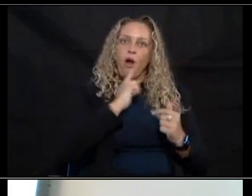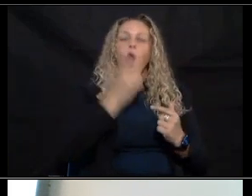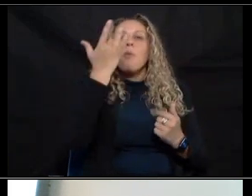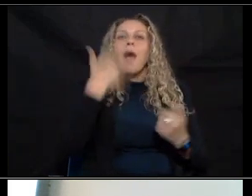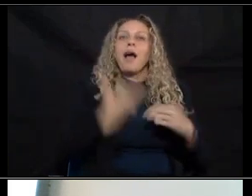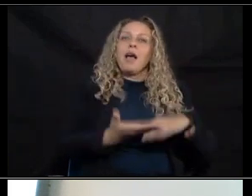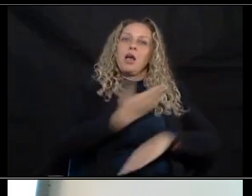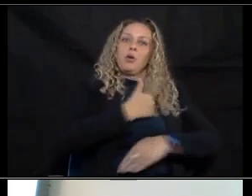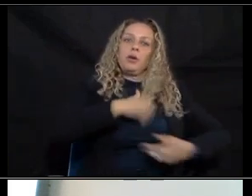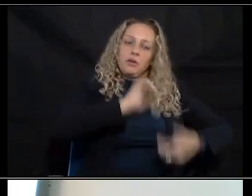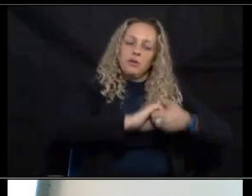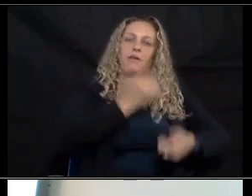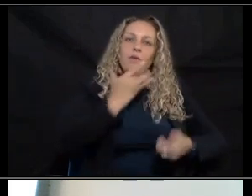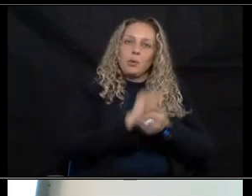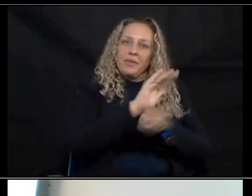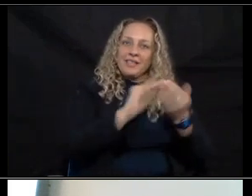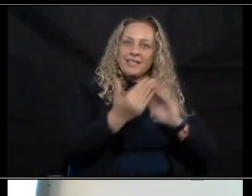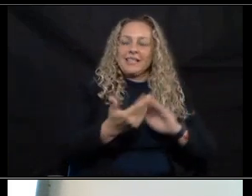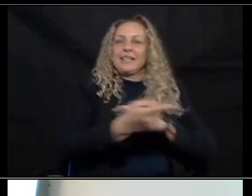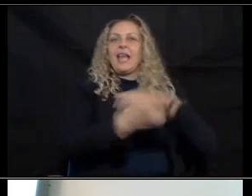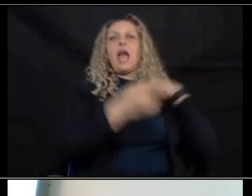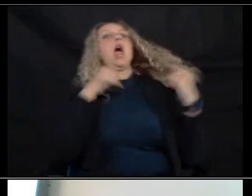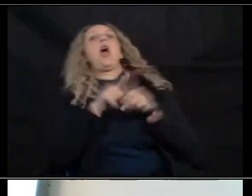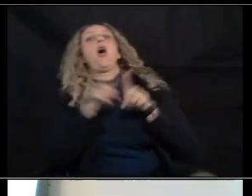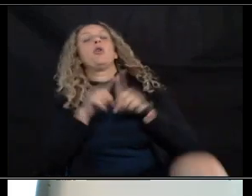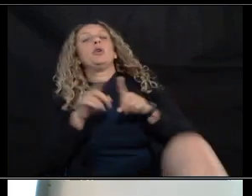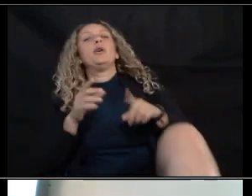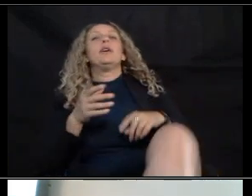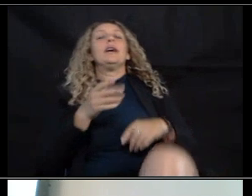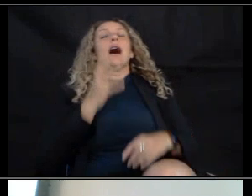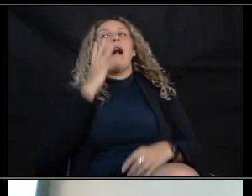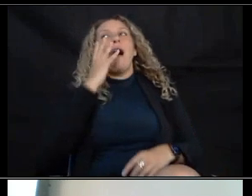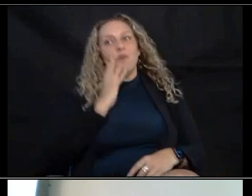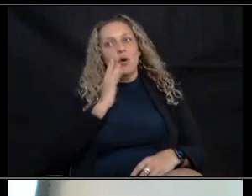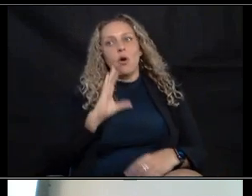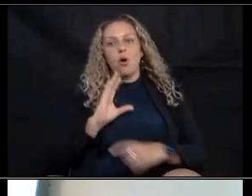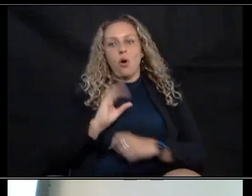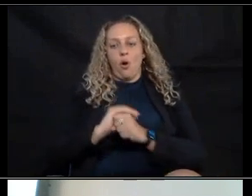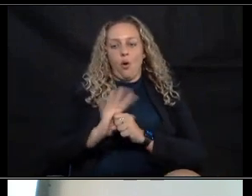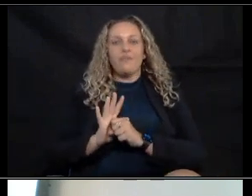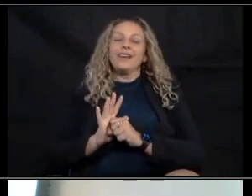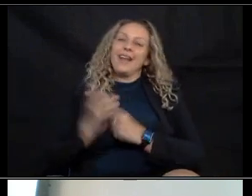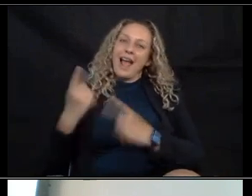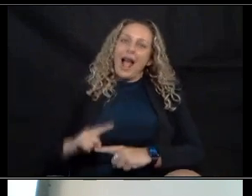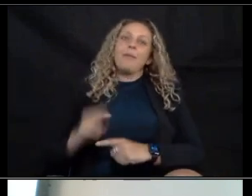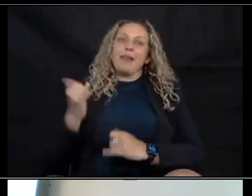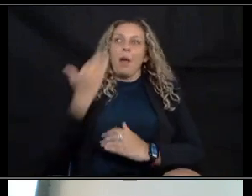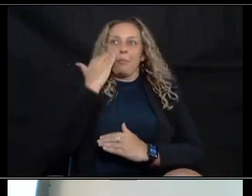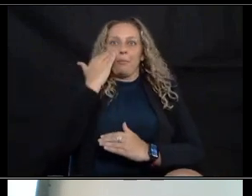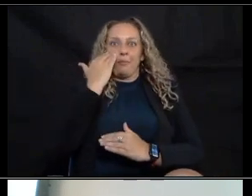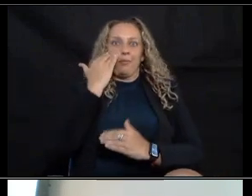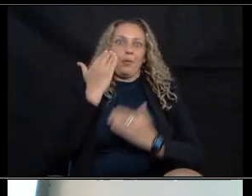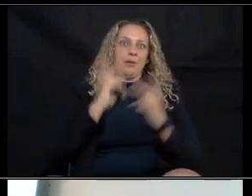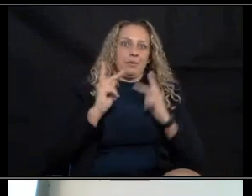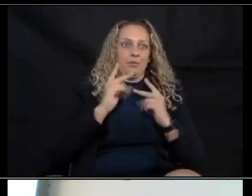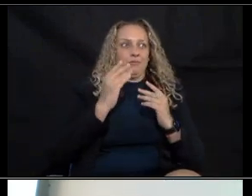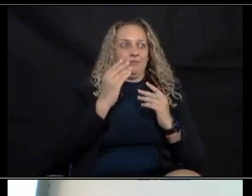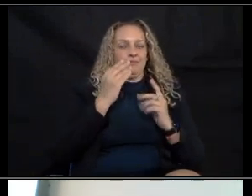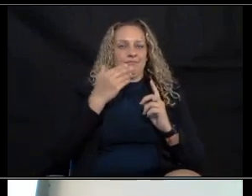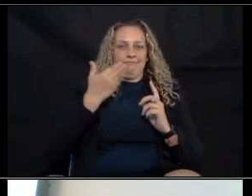we are fortunate to have with the city, and unfortunately, because of the COVID pandemic. I know you shared a lot of numbers